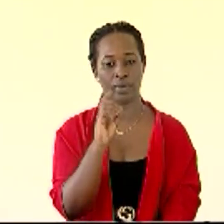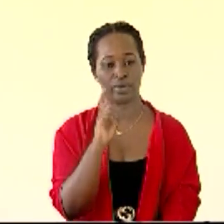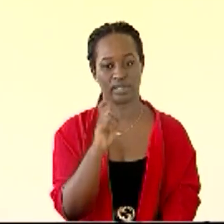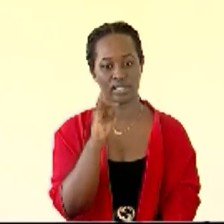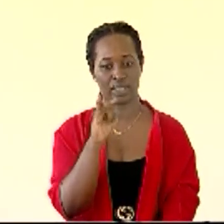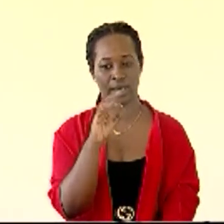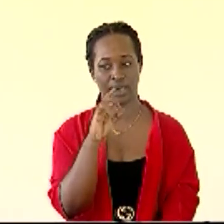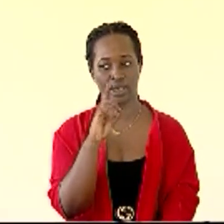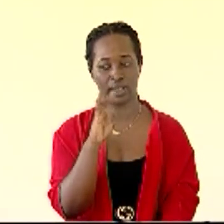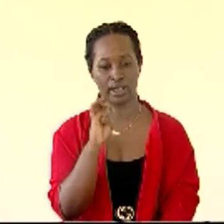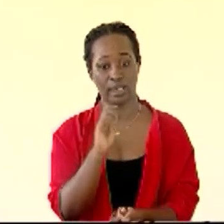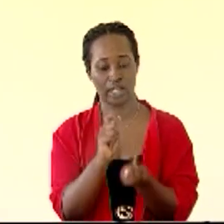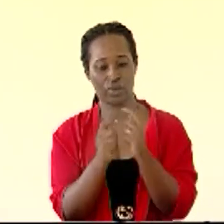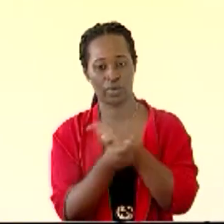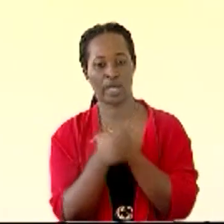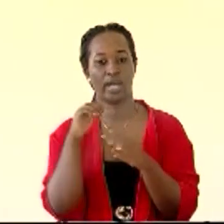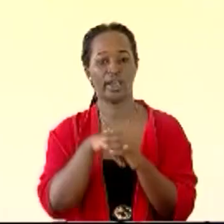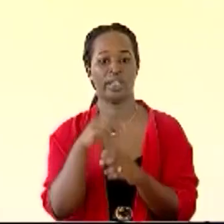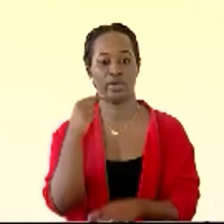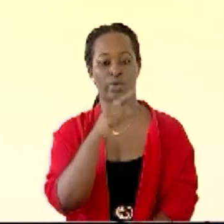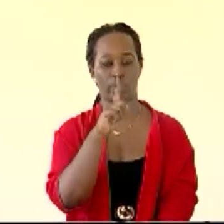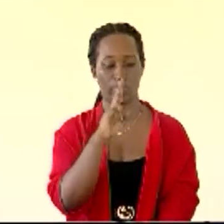Question: what if there is no light anymore?